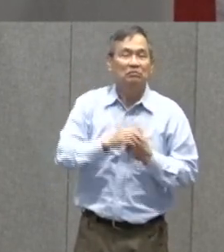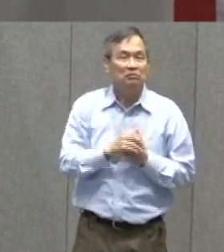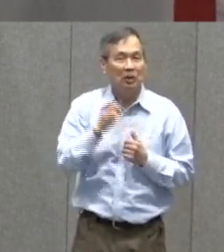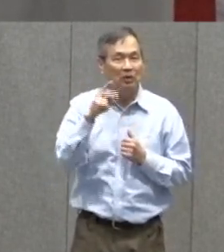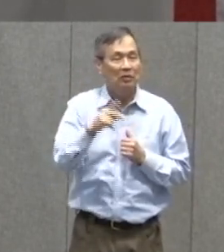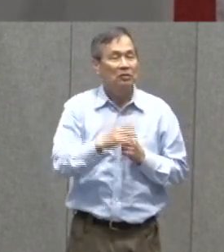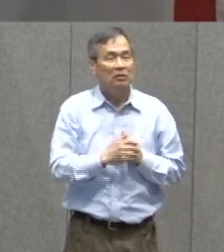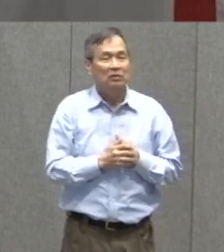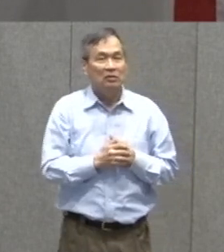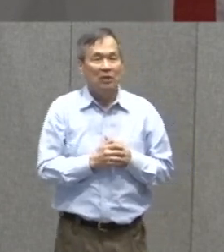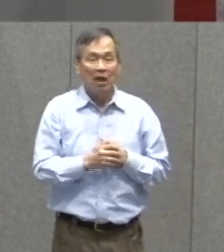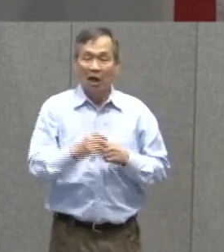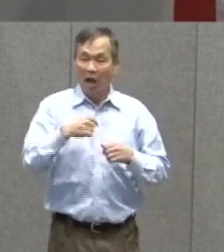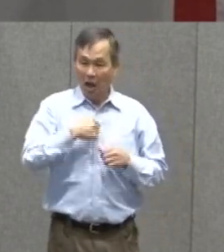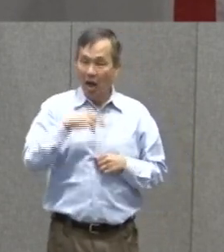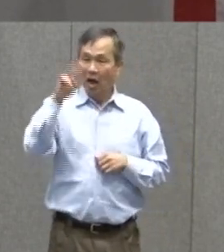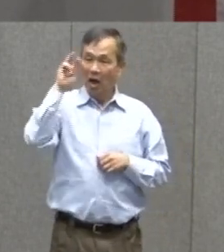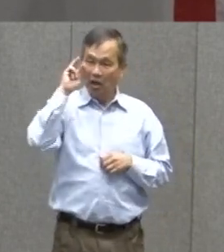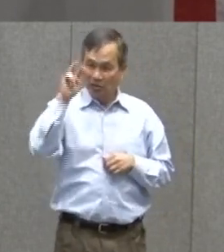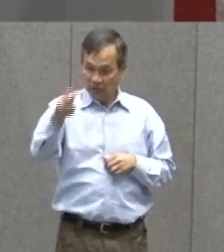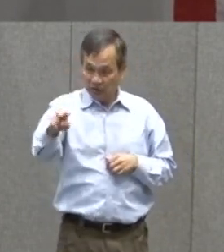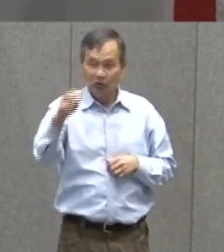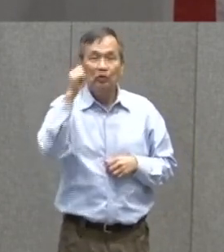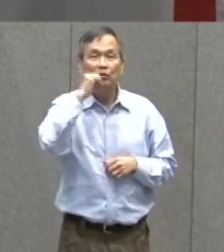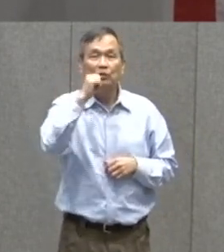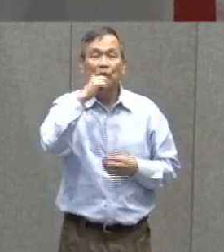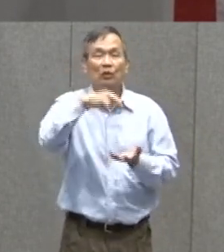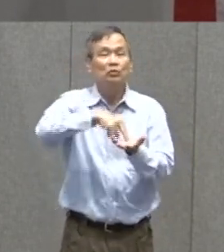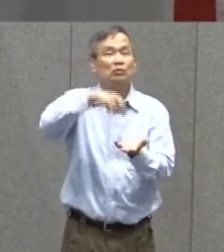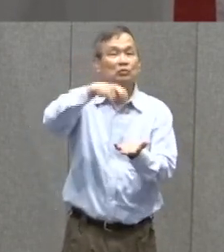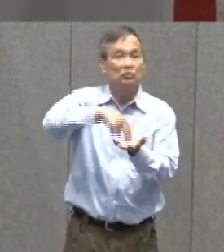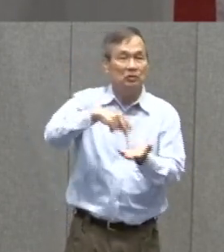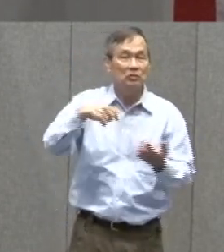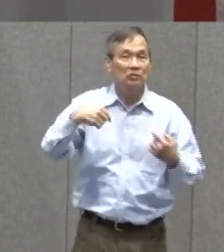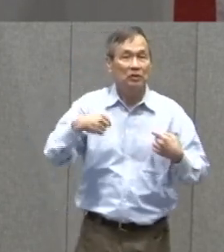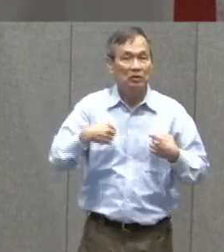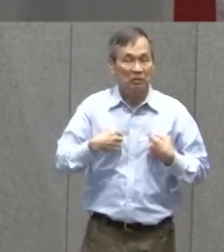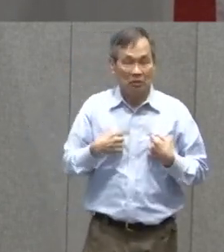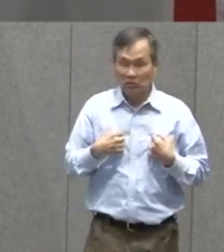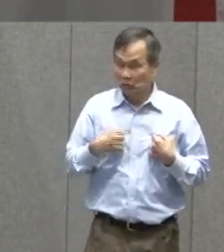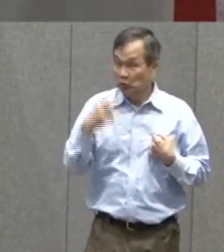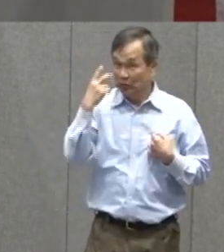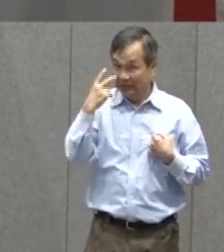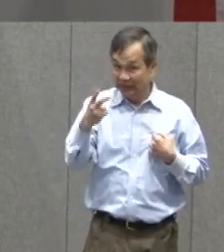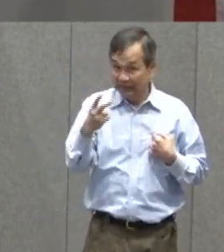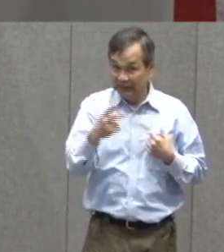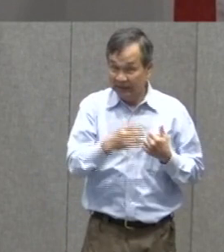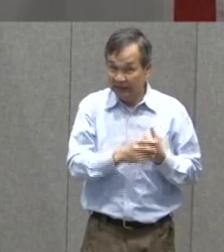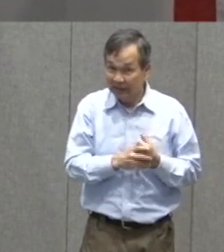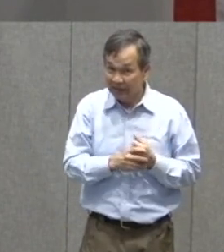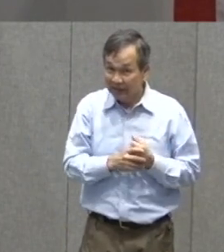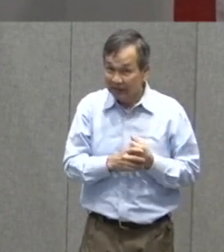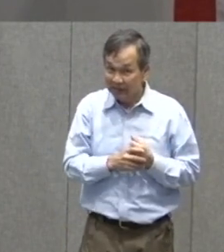Okay, I observe a girl jumping. As you can see